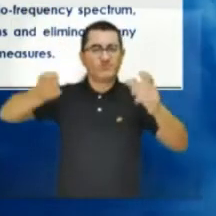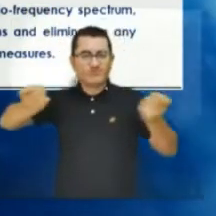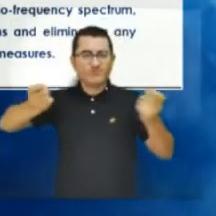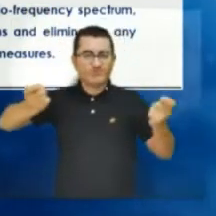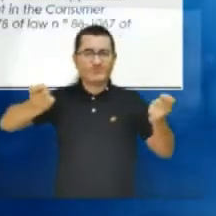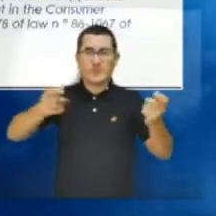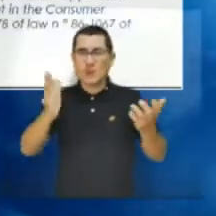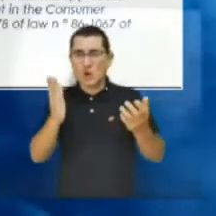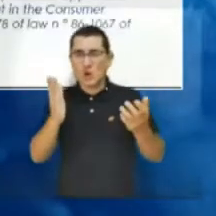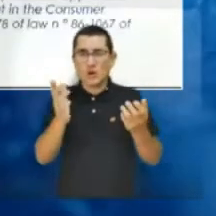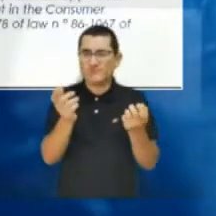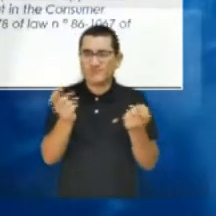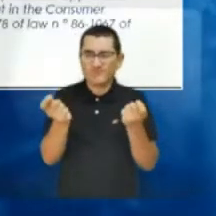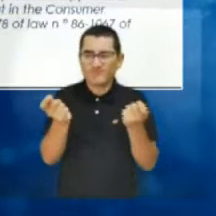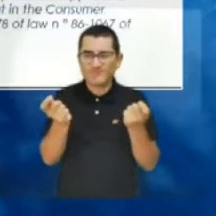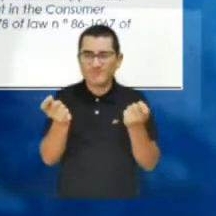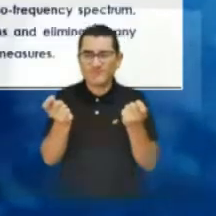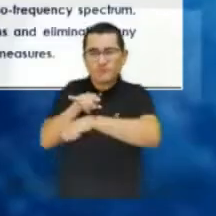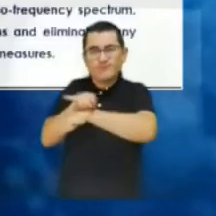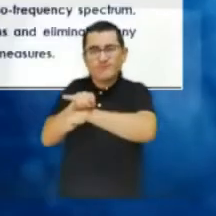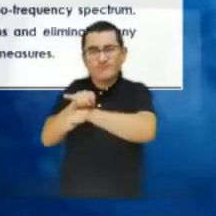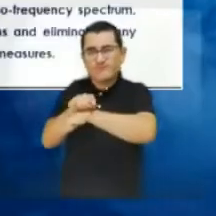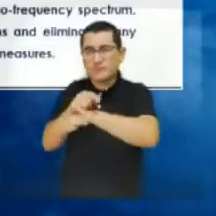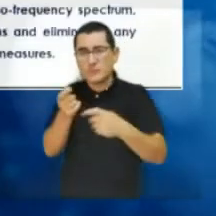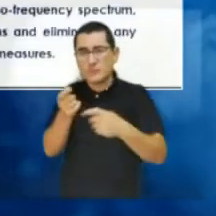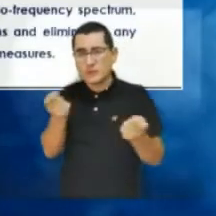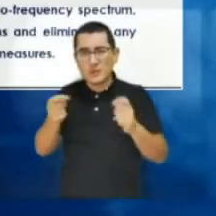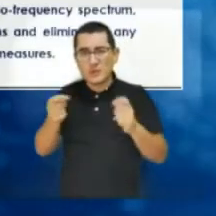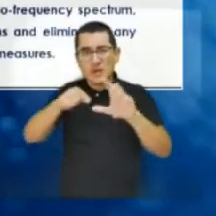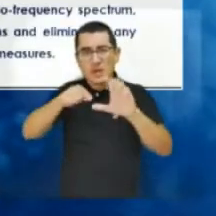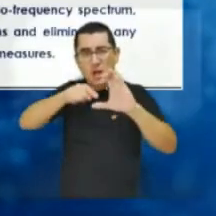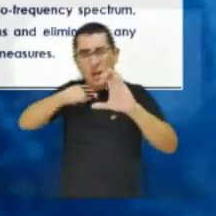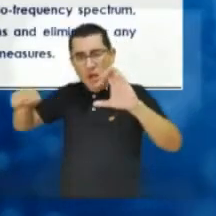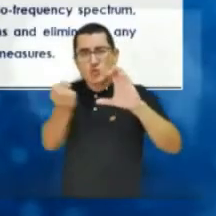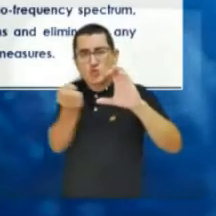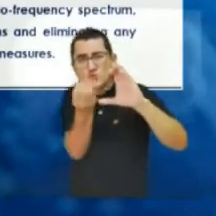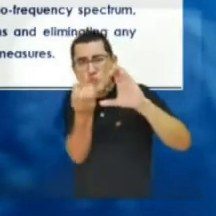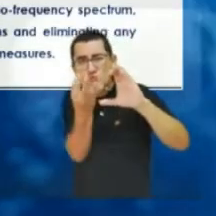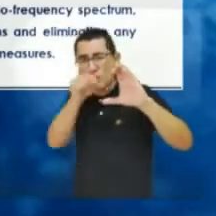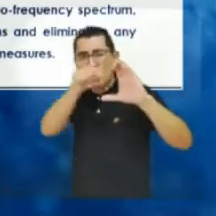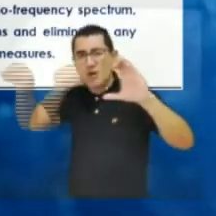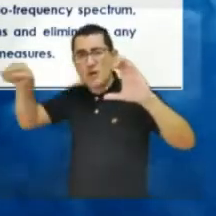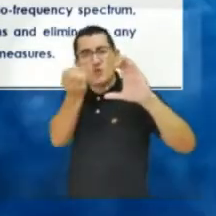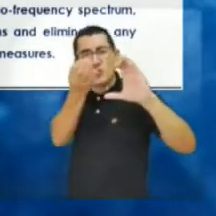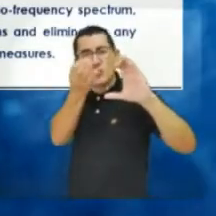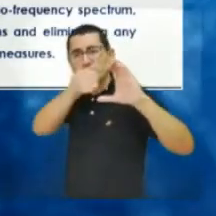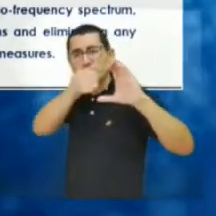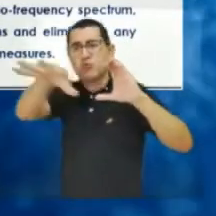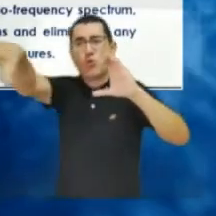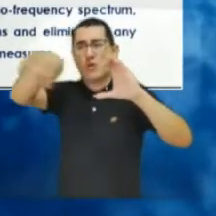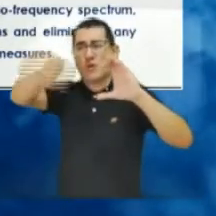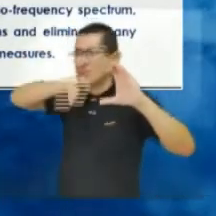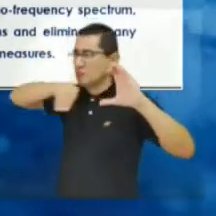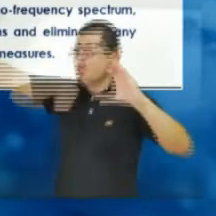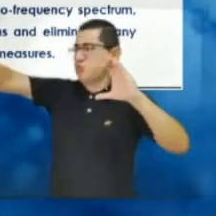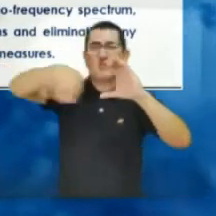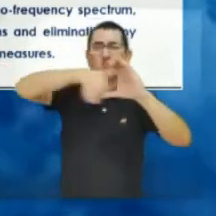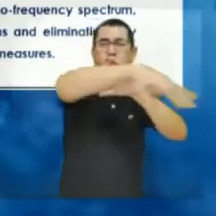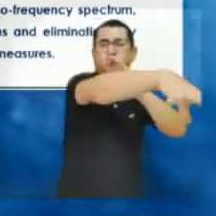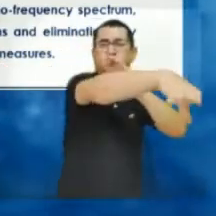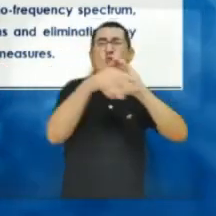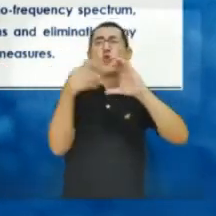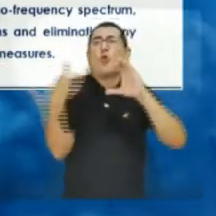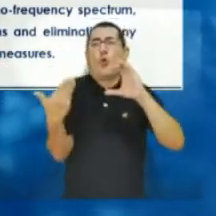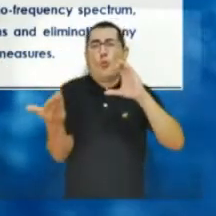fact, two different things. It's make sure that the use is compliant with the regulations and